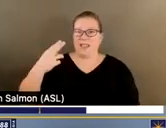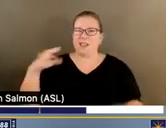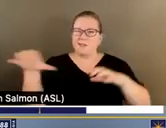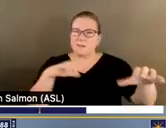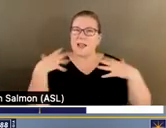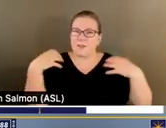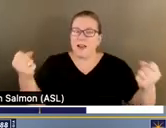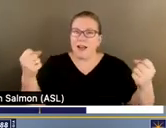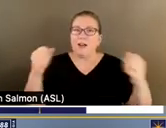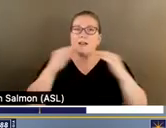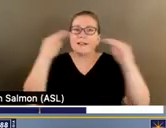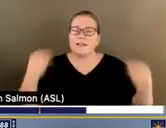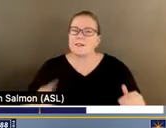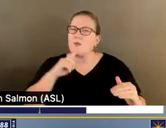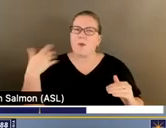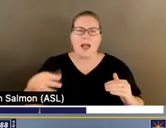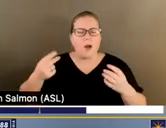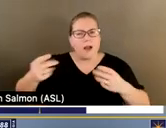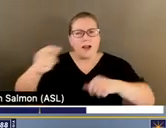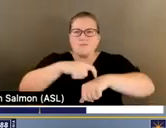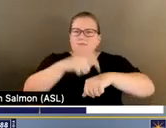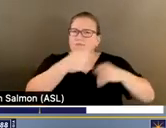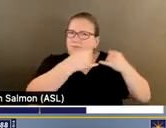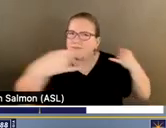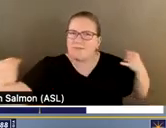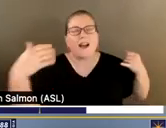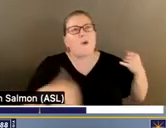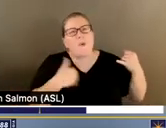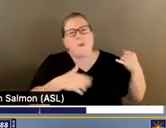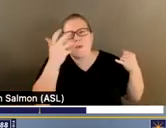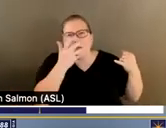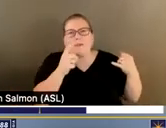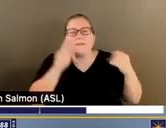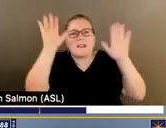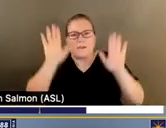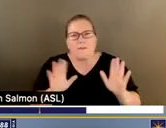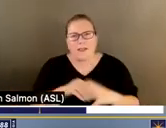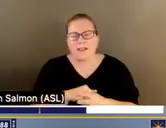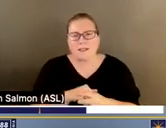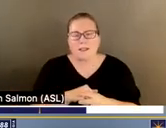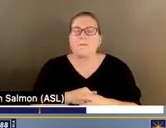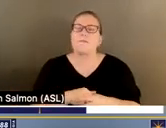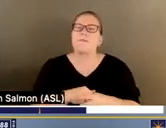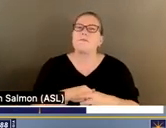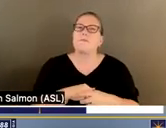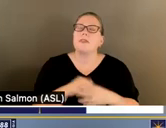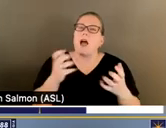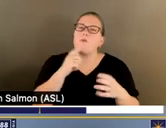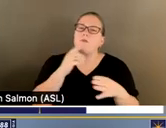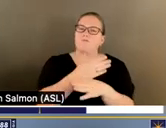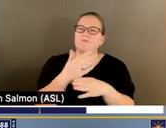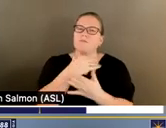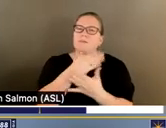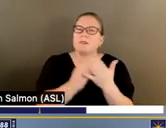truly impressive timeline, I want to give you some context about how these two new big ideas, 988